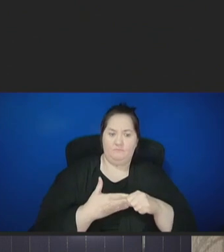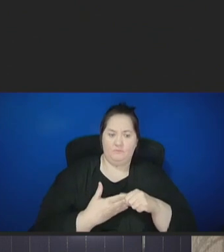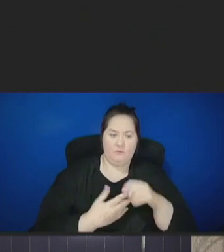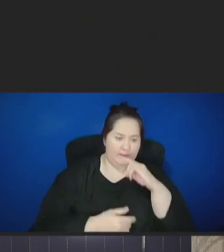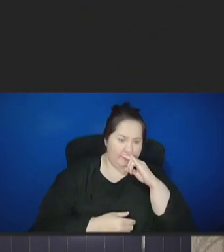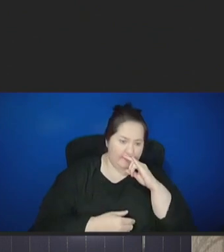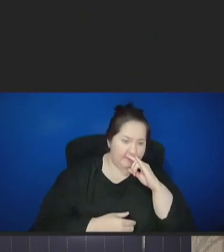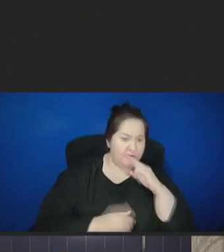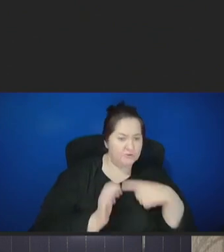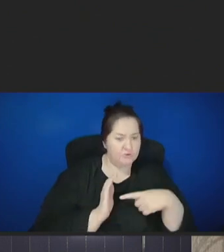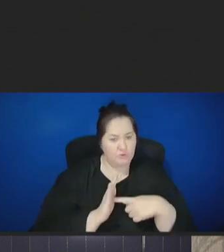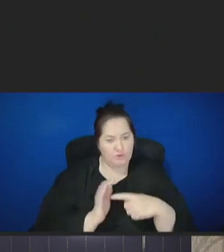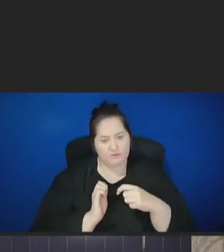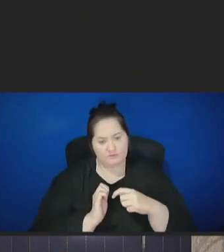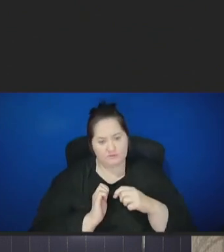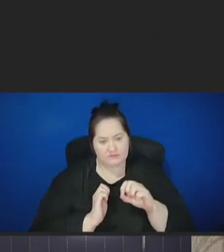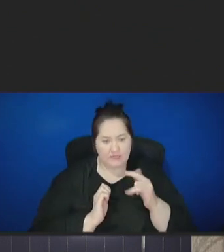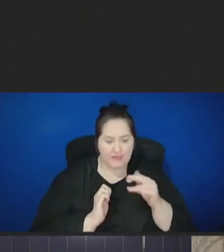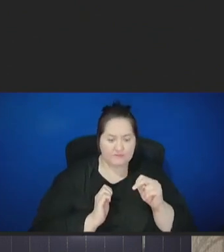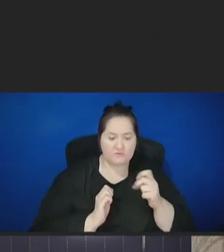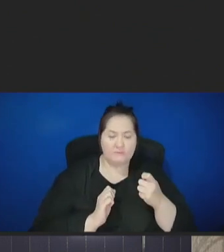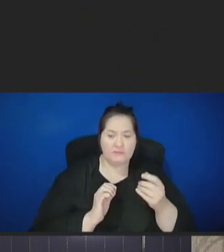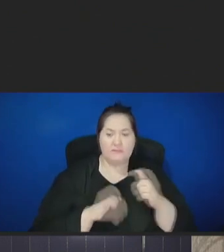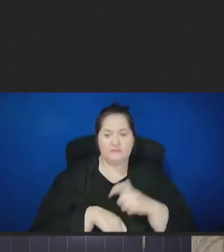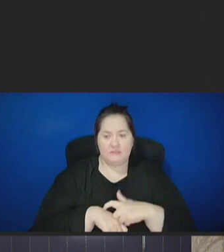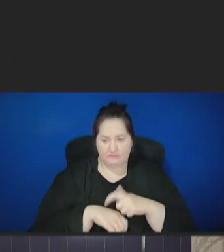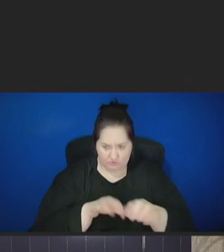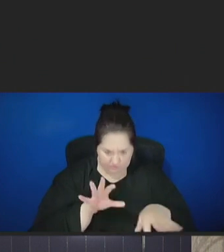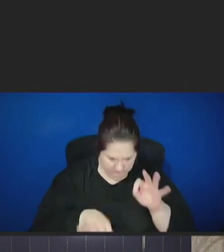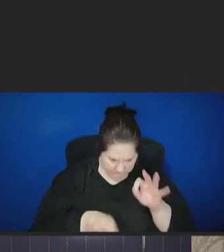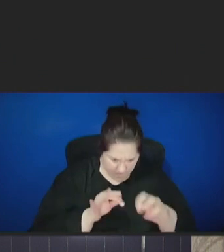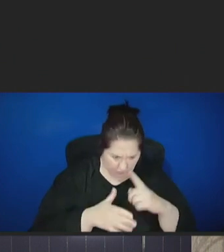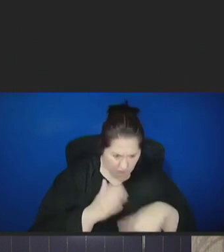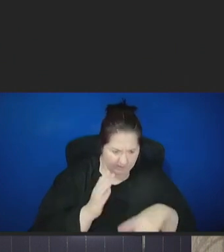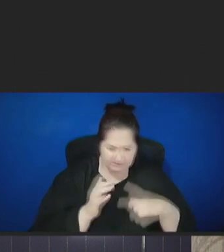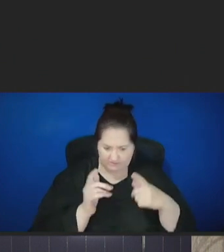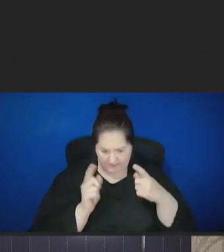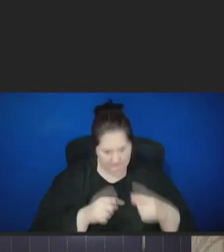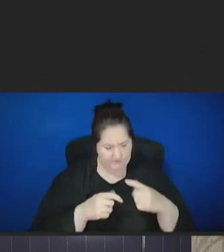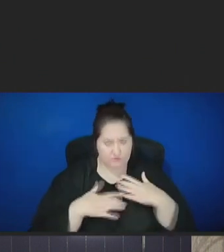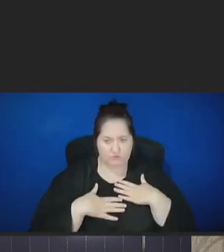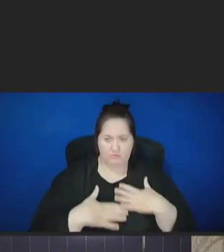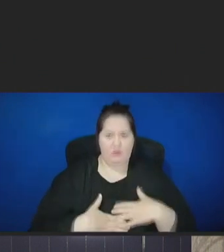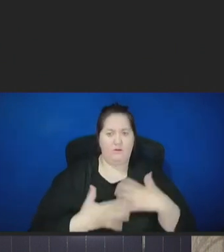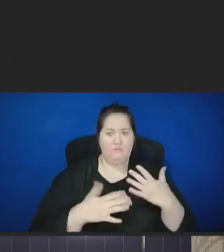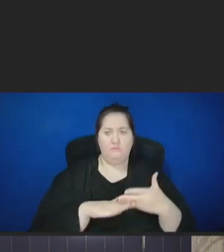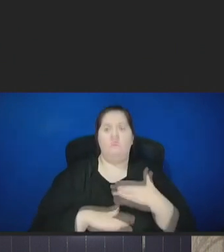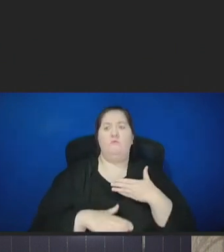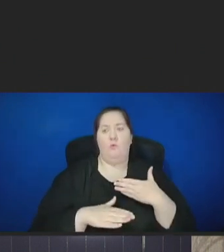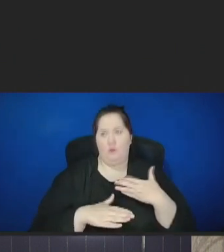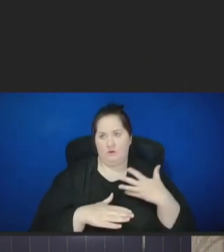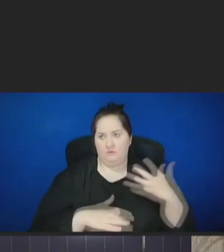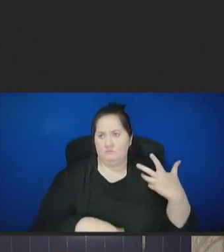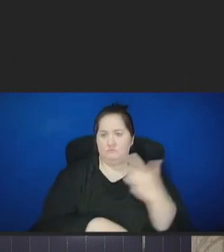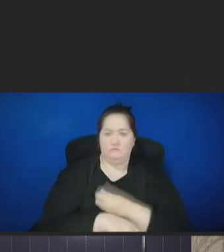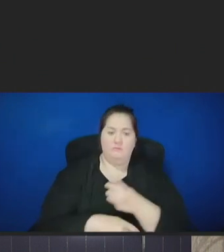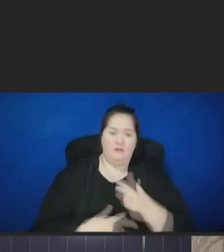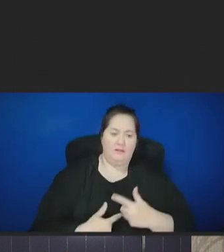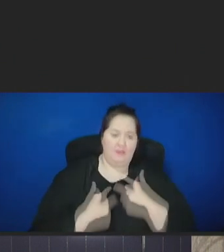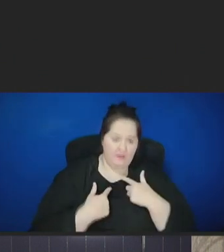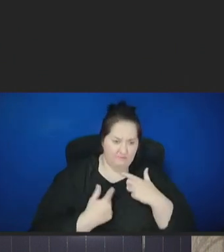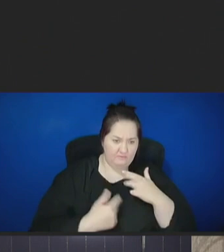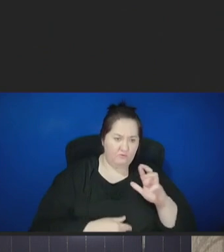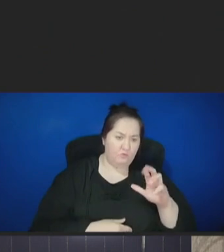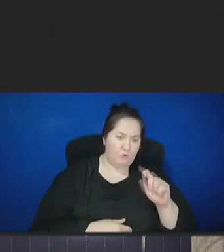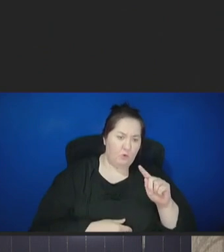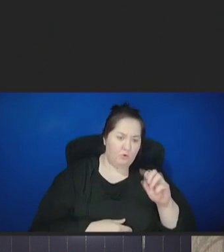is presenting with signs, we could take a little time to discover what he's undergoing before he gets the live rotavirus vaccine